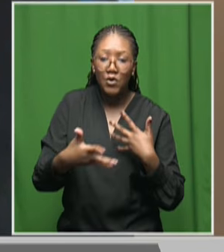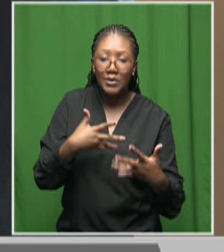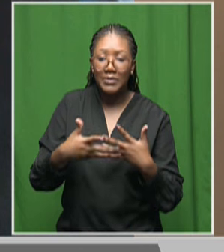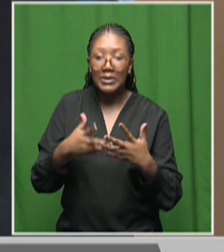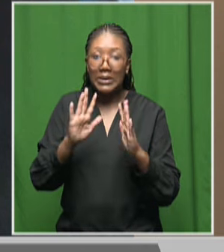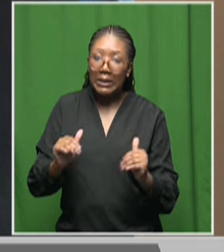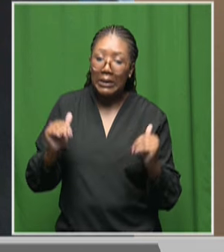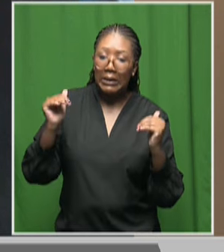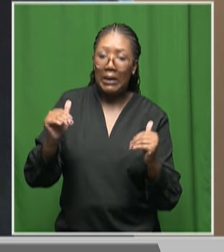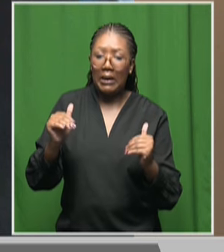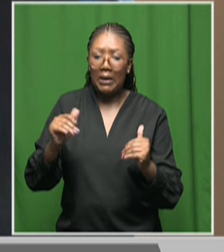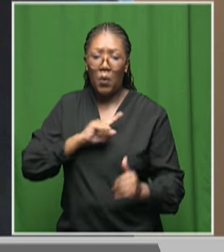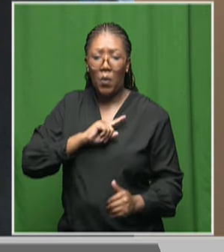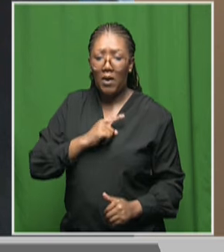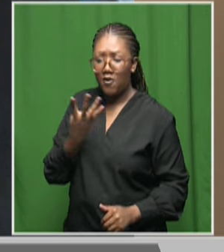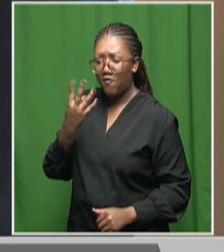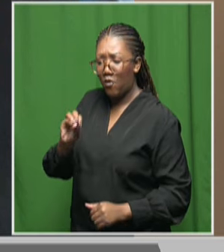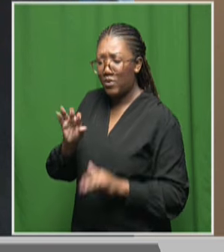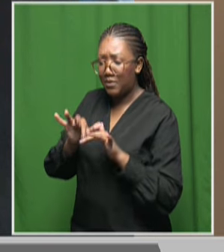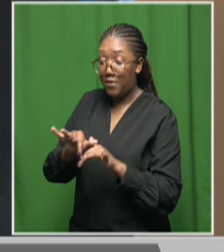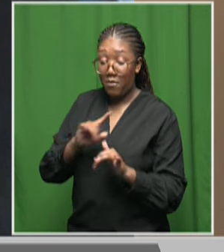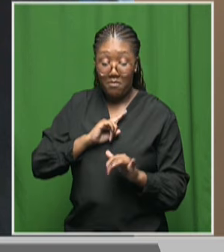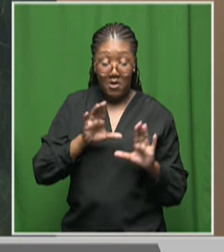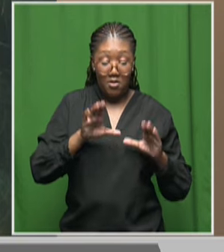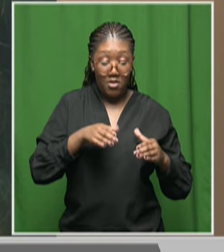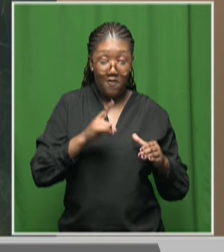course, as well. Why 40 artists?